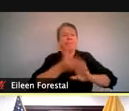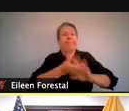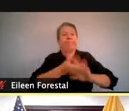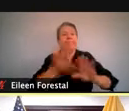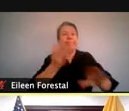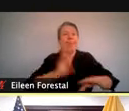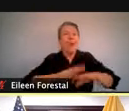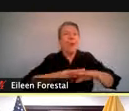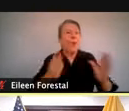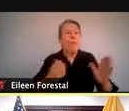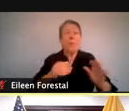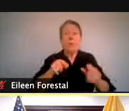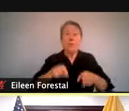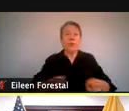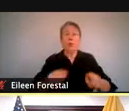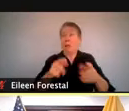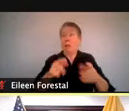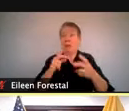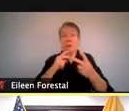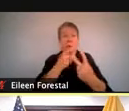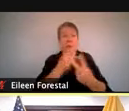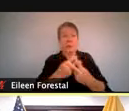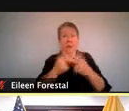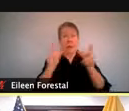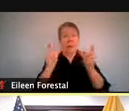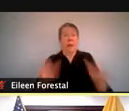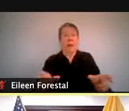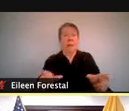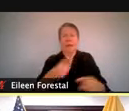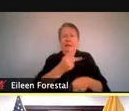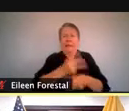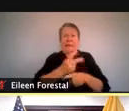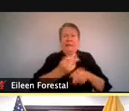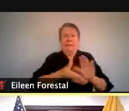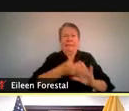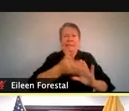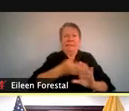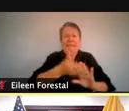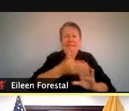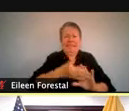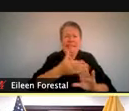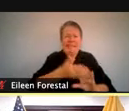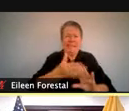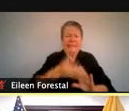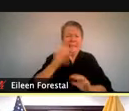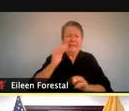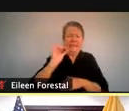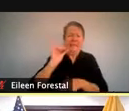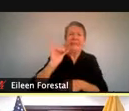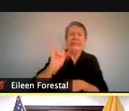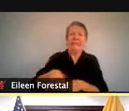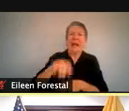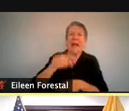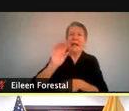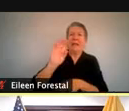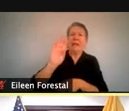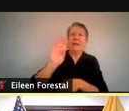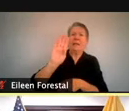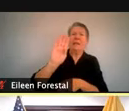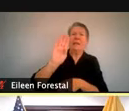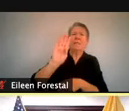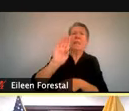So today we're going to East Windsor in Mercer County, where you'll find the Vietnamese restaurant Baguette Bistro, run